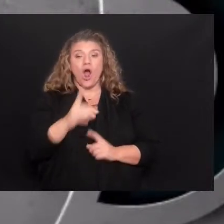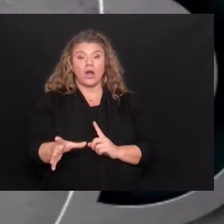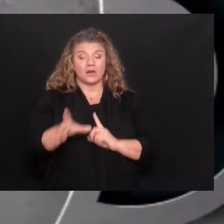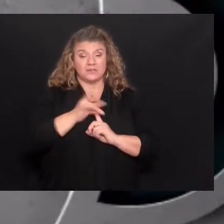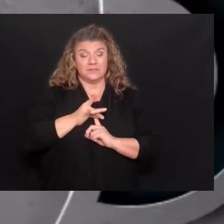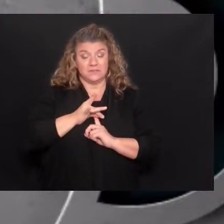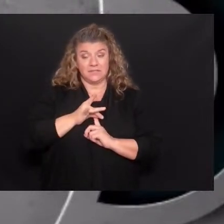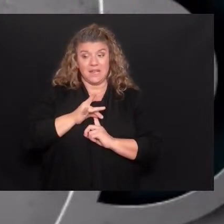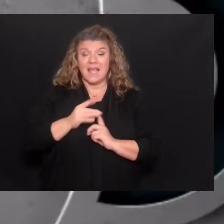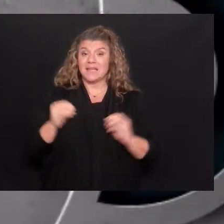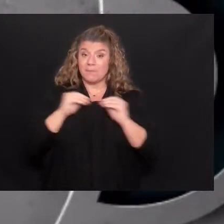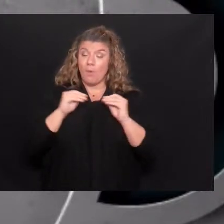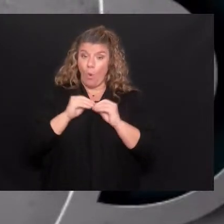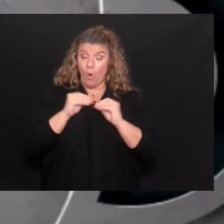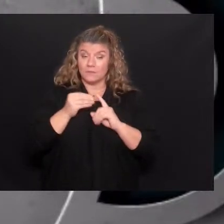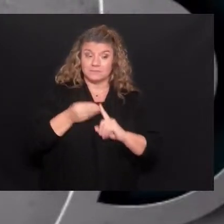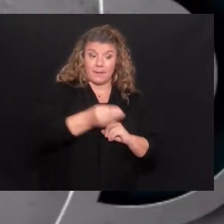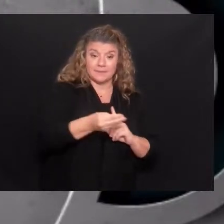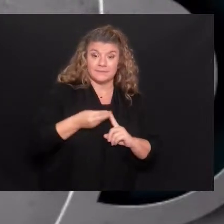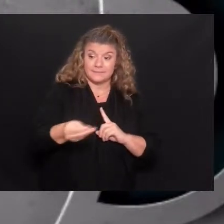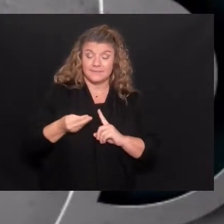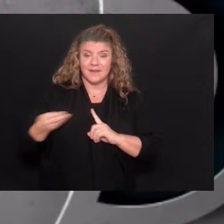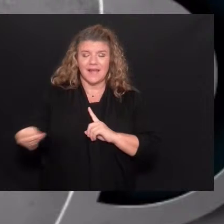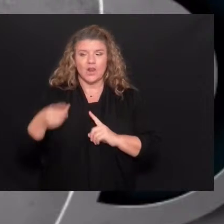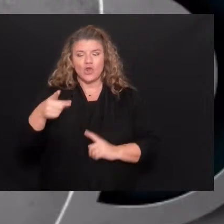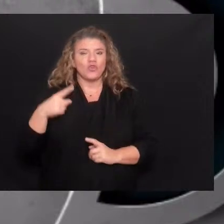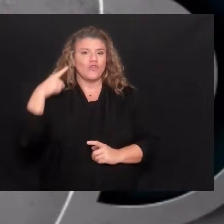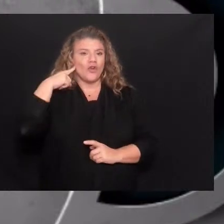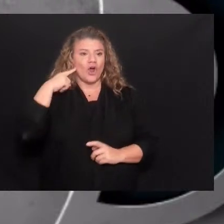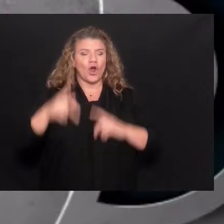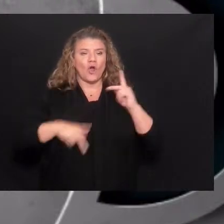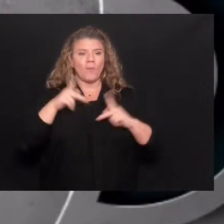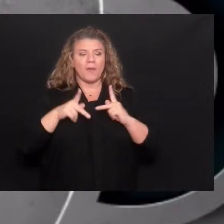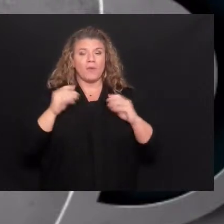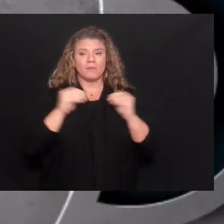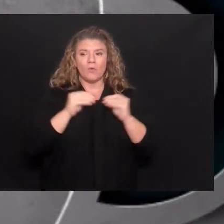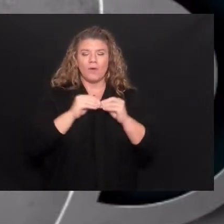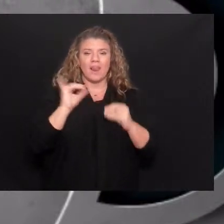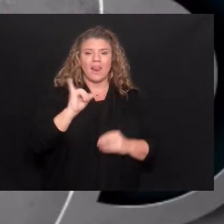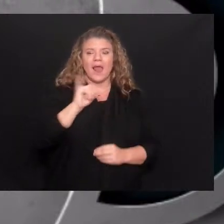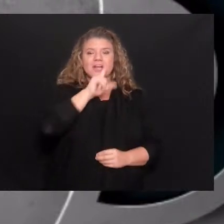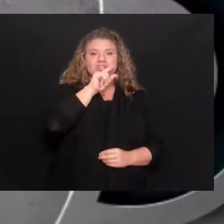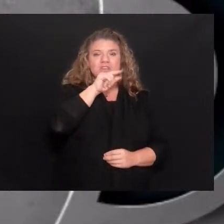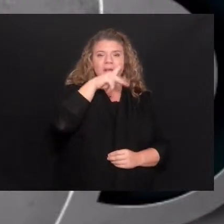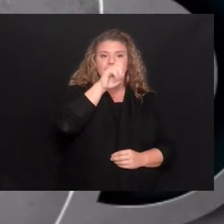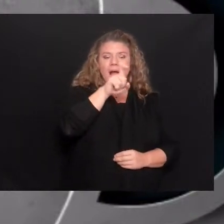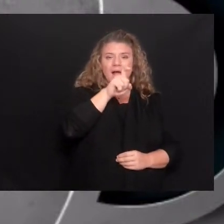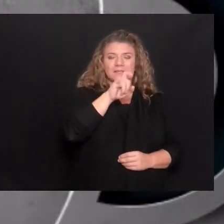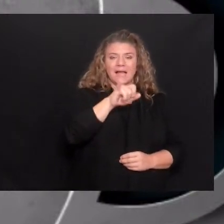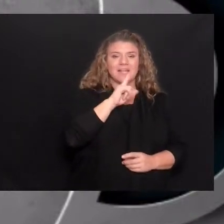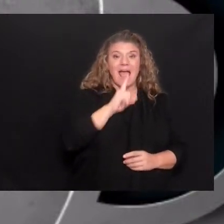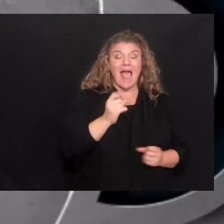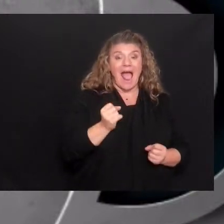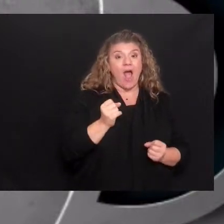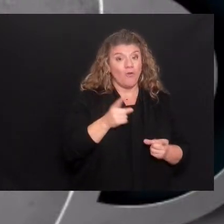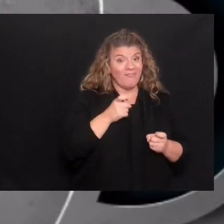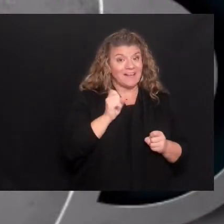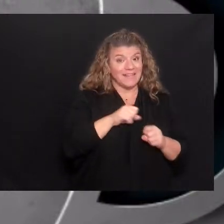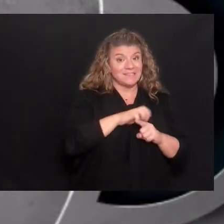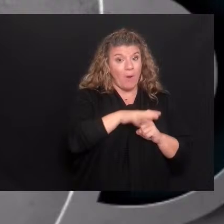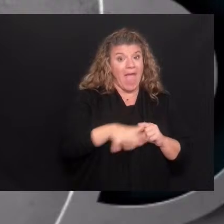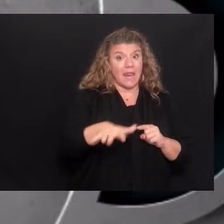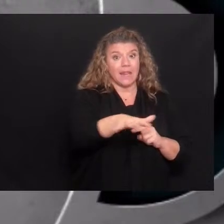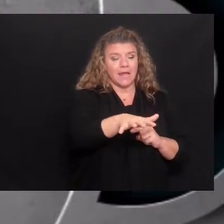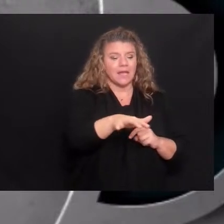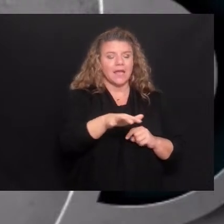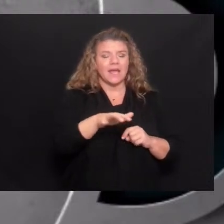contagious, and you know, you've heard people say that it's similar to chickenpox as far as the contagious part goes, and as far as it